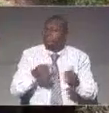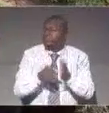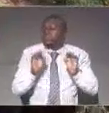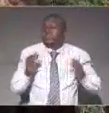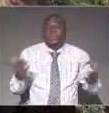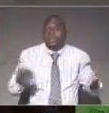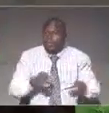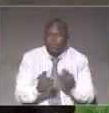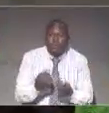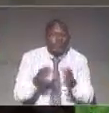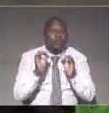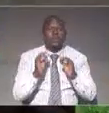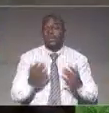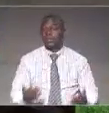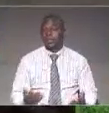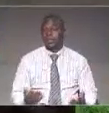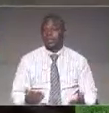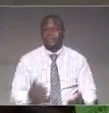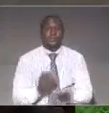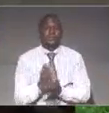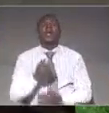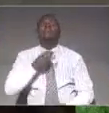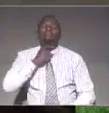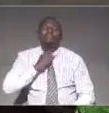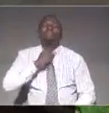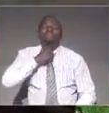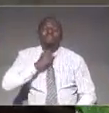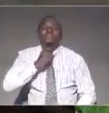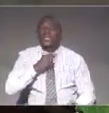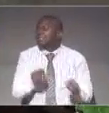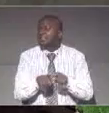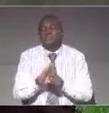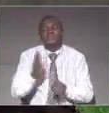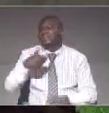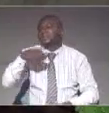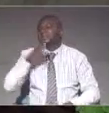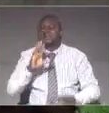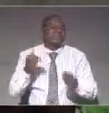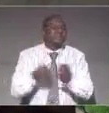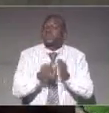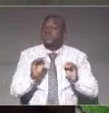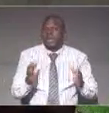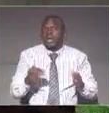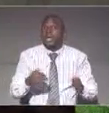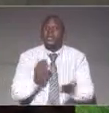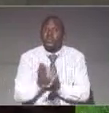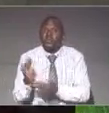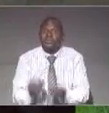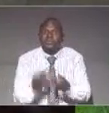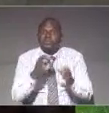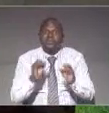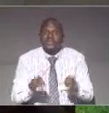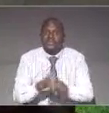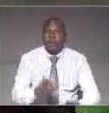ate nga si mafumbe nange ennyota bwe nnuma nange nganywa nga si mafumbe